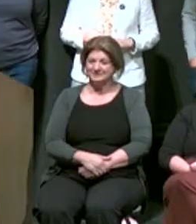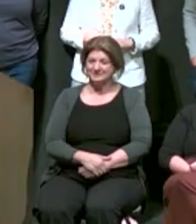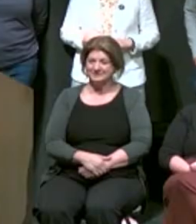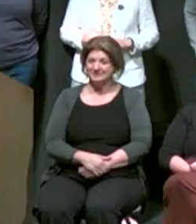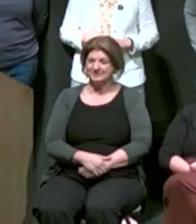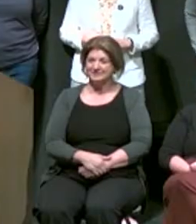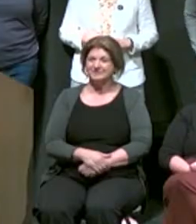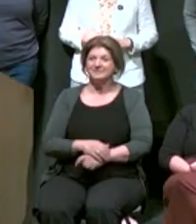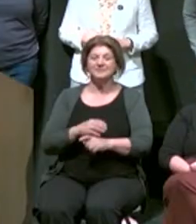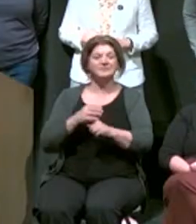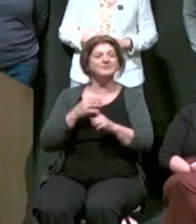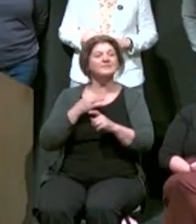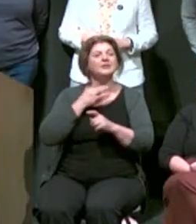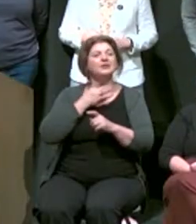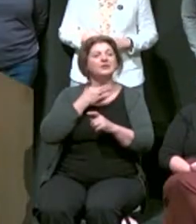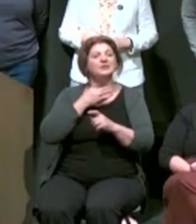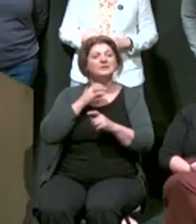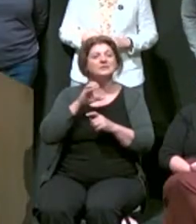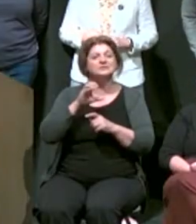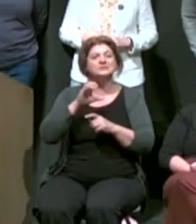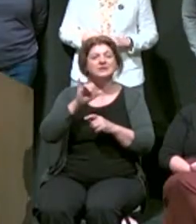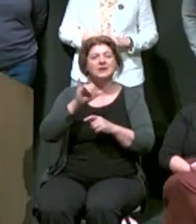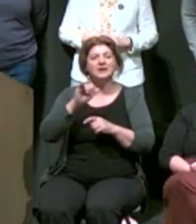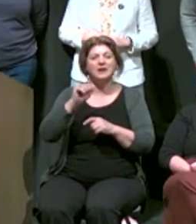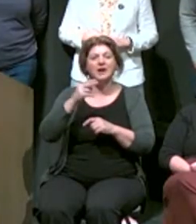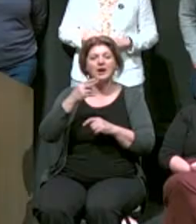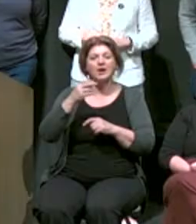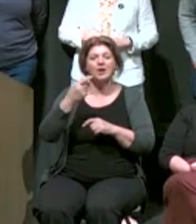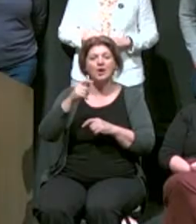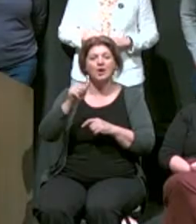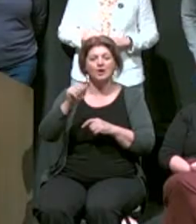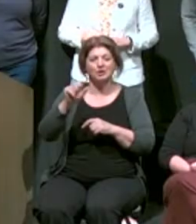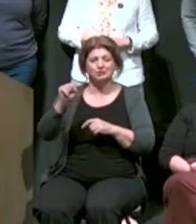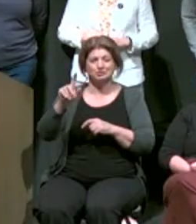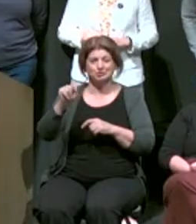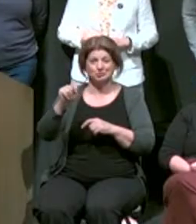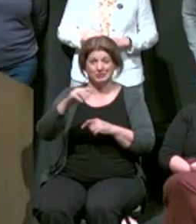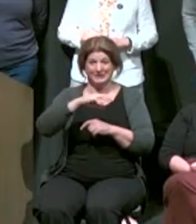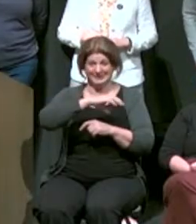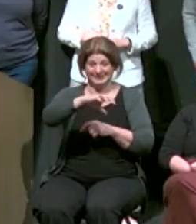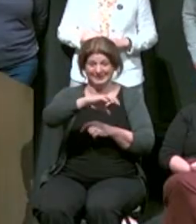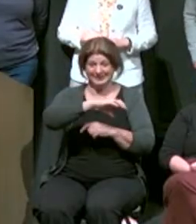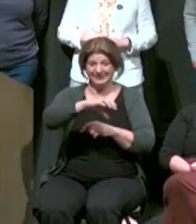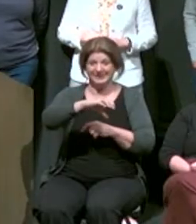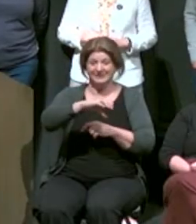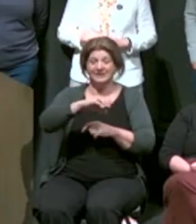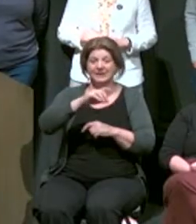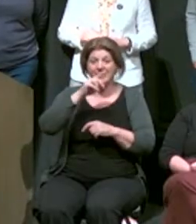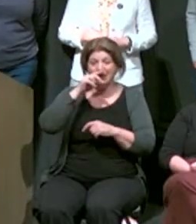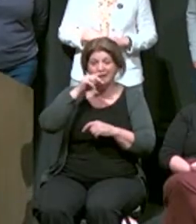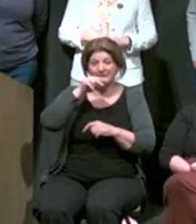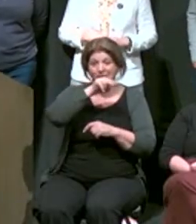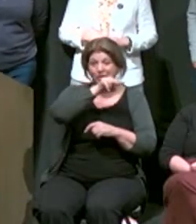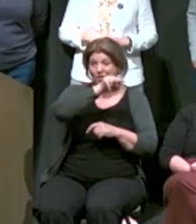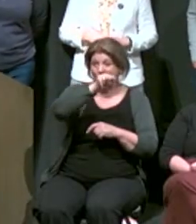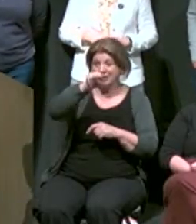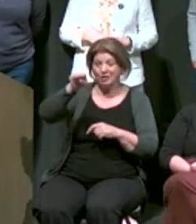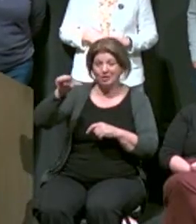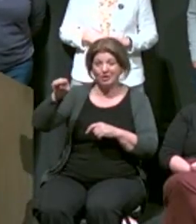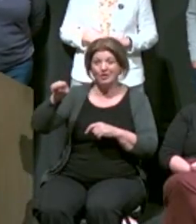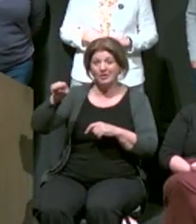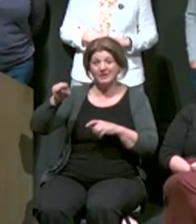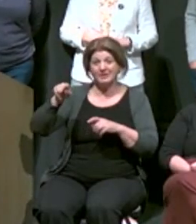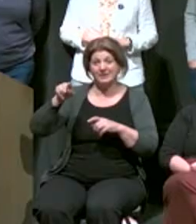From Cuyahoga Street, you can, if you're looking across the area that all